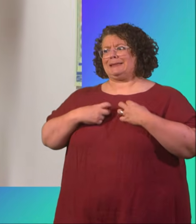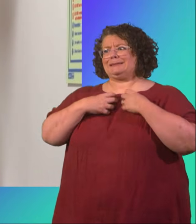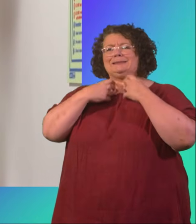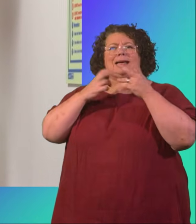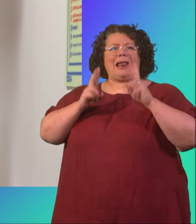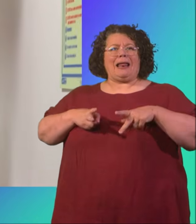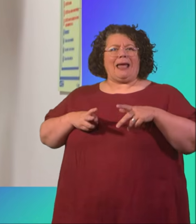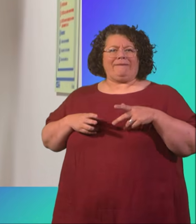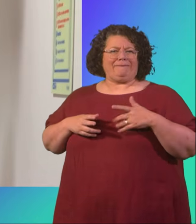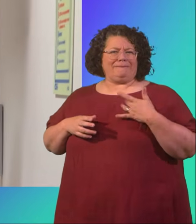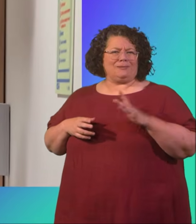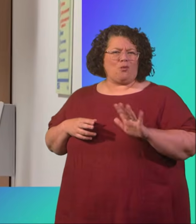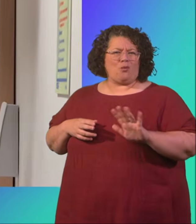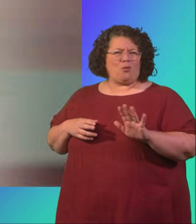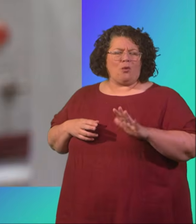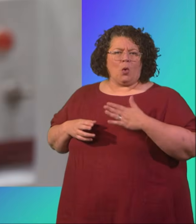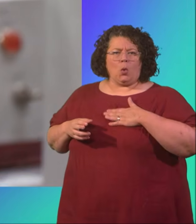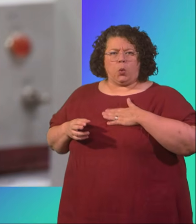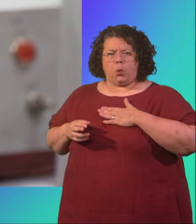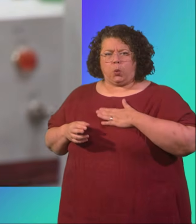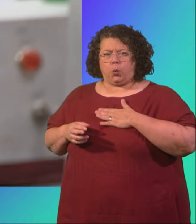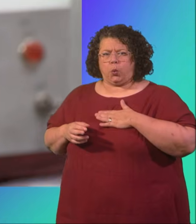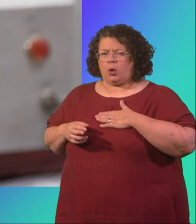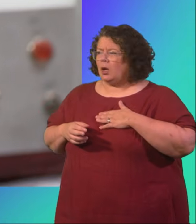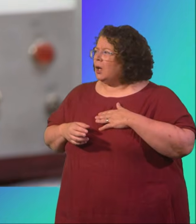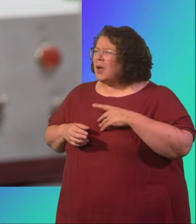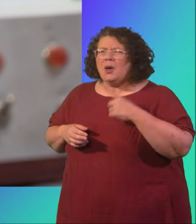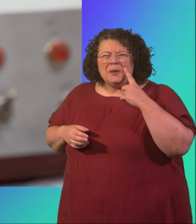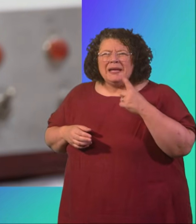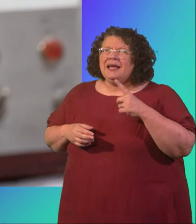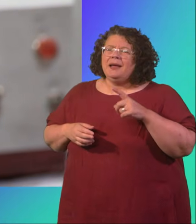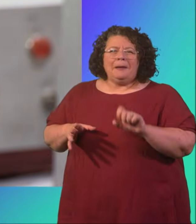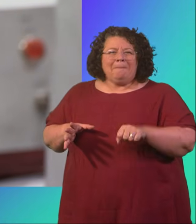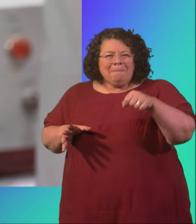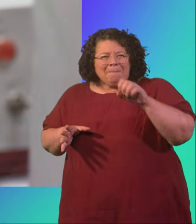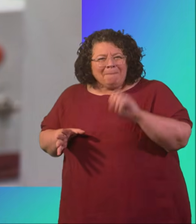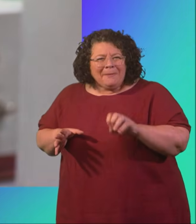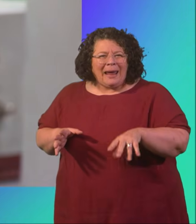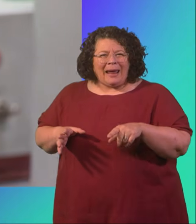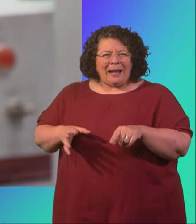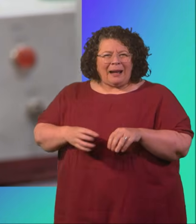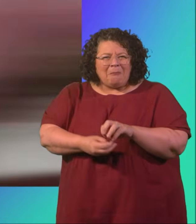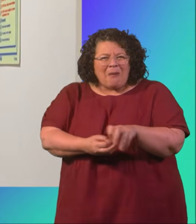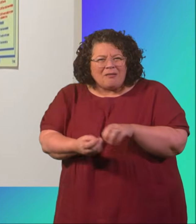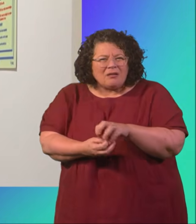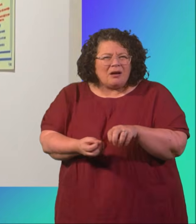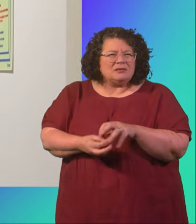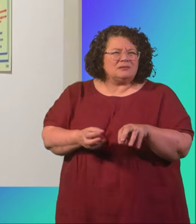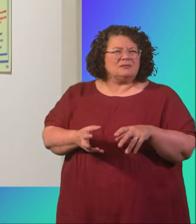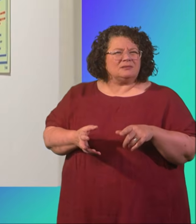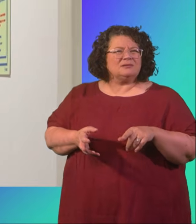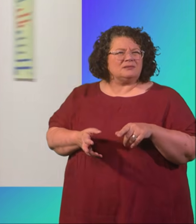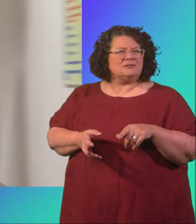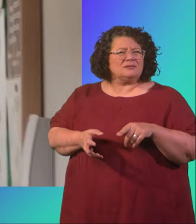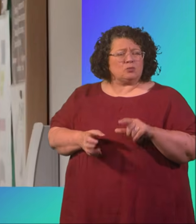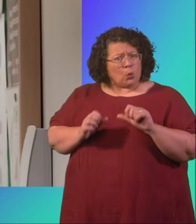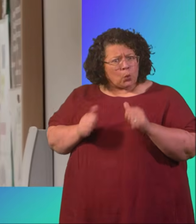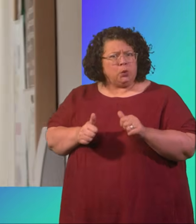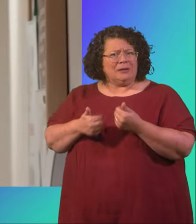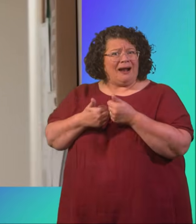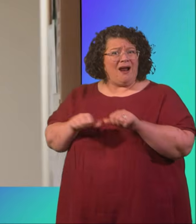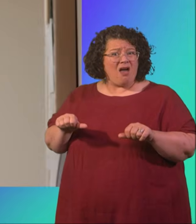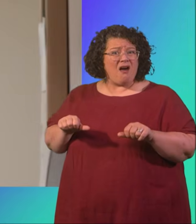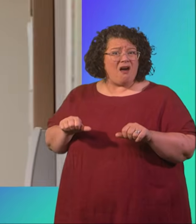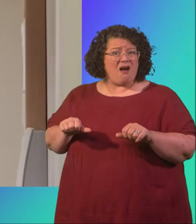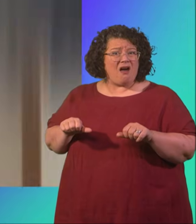think of maggots as eating rotting things in bins, but it's this ability to just eat rotten flesh that makes them such good healers. Whereas a human surgeon might have